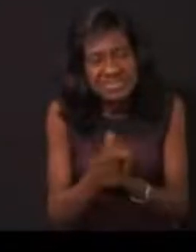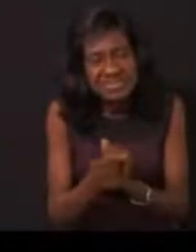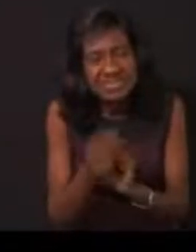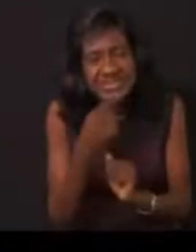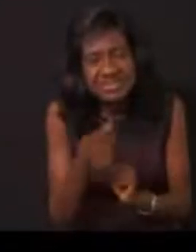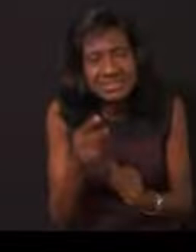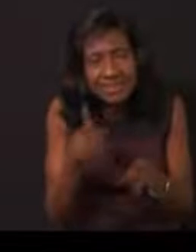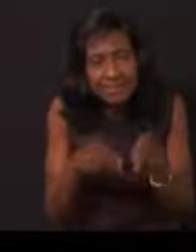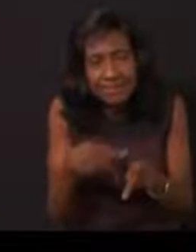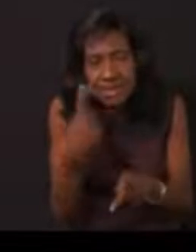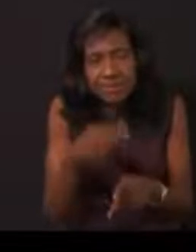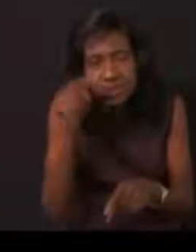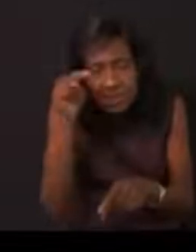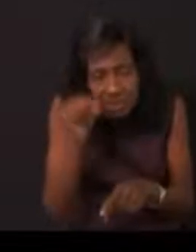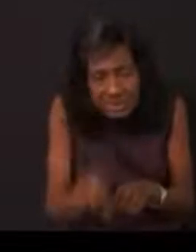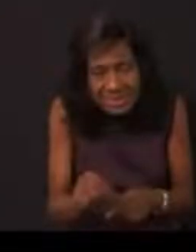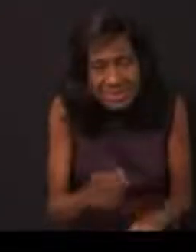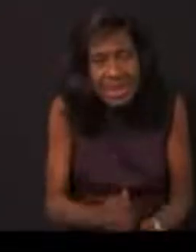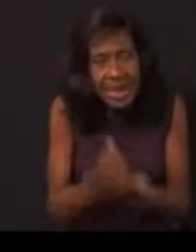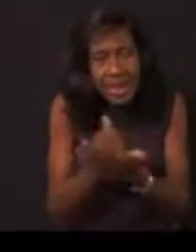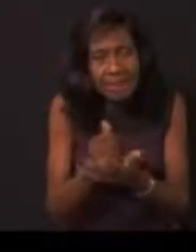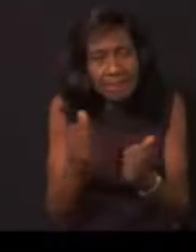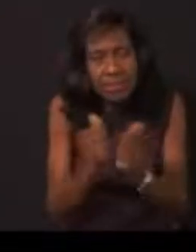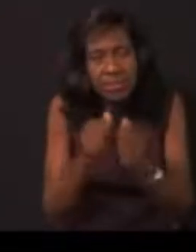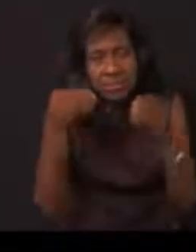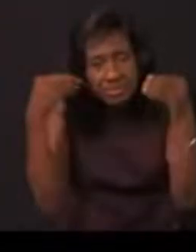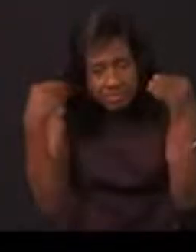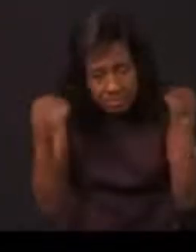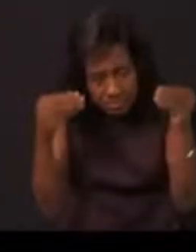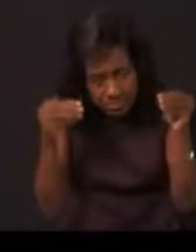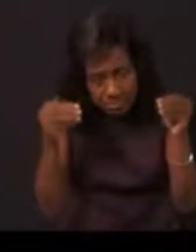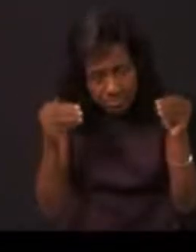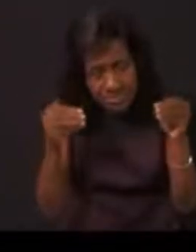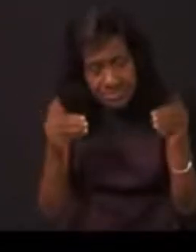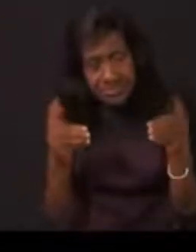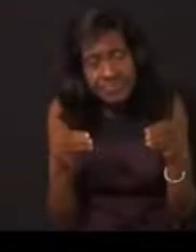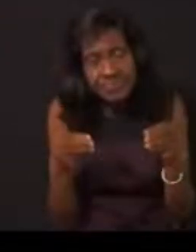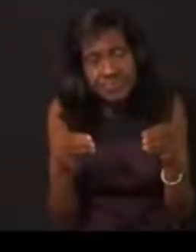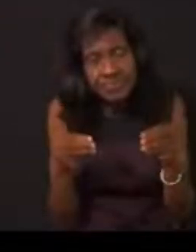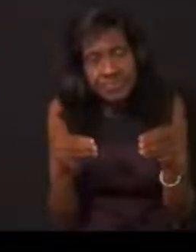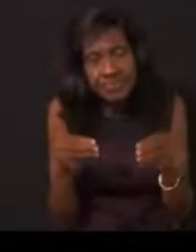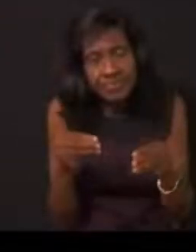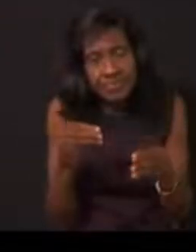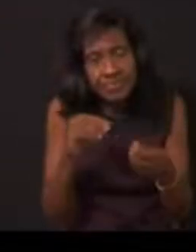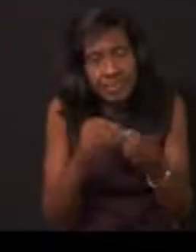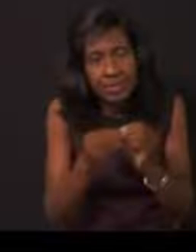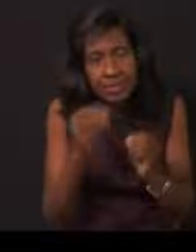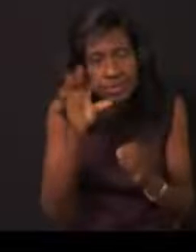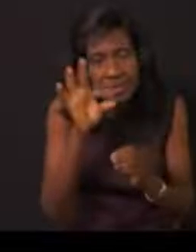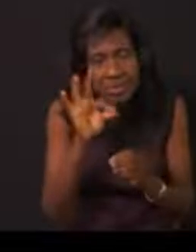we're asking you to reach out to the flu hotline, and their contact details are